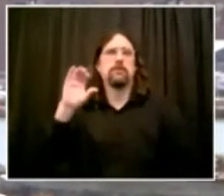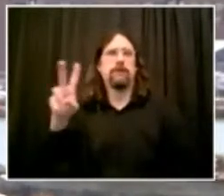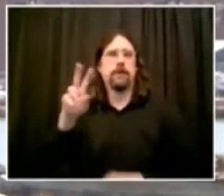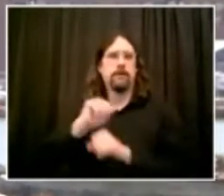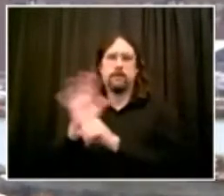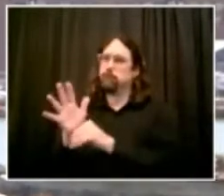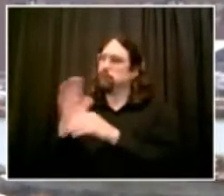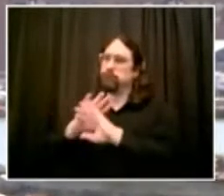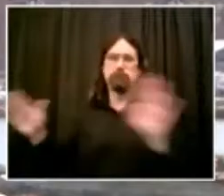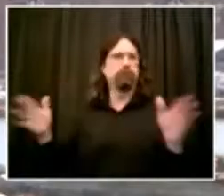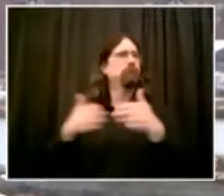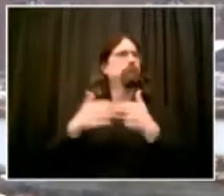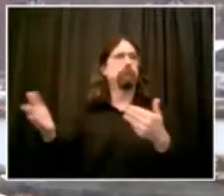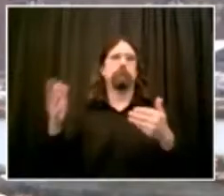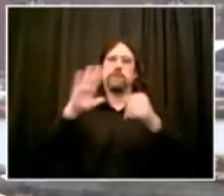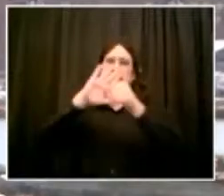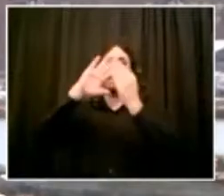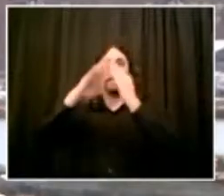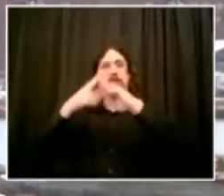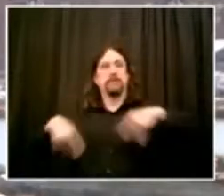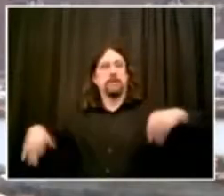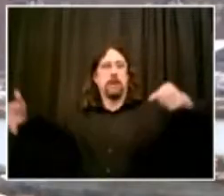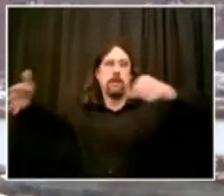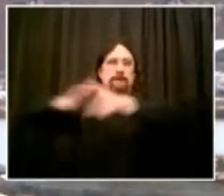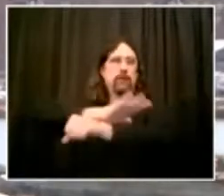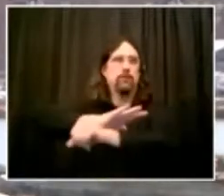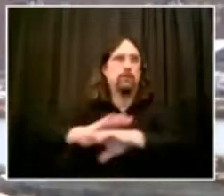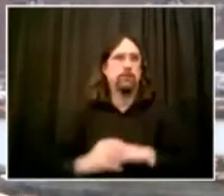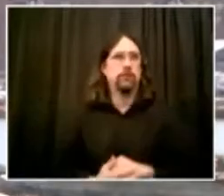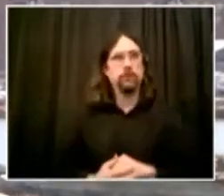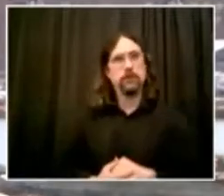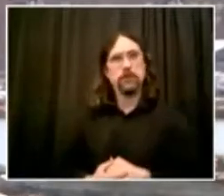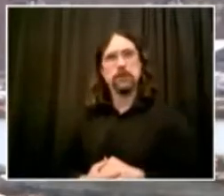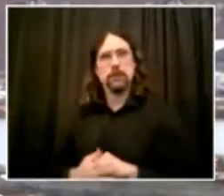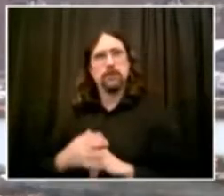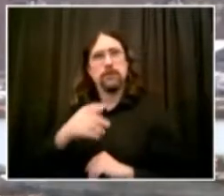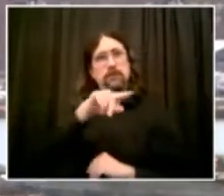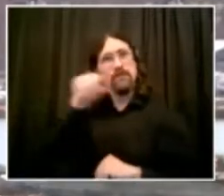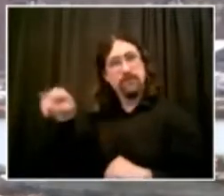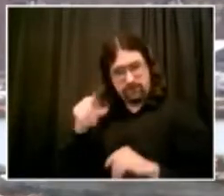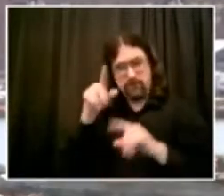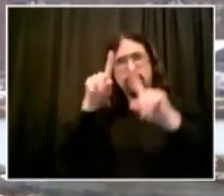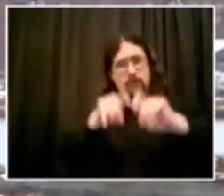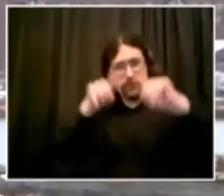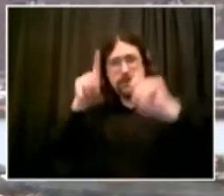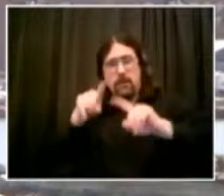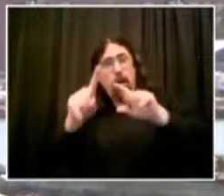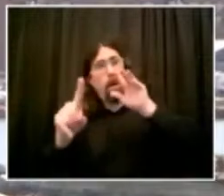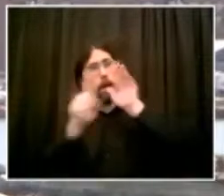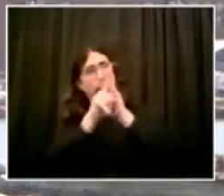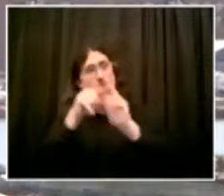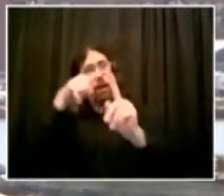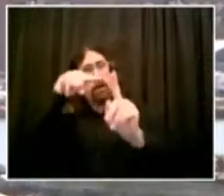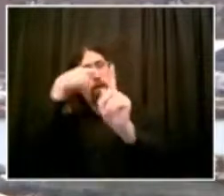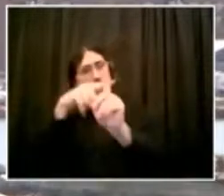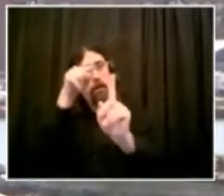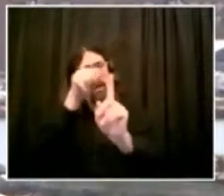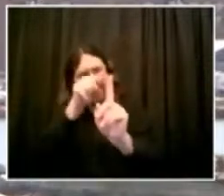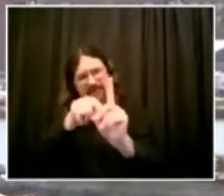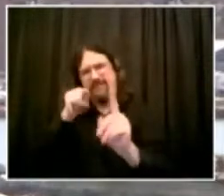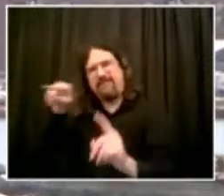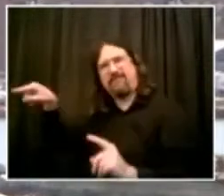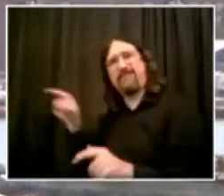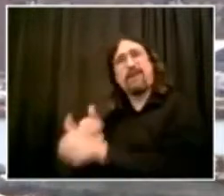been those close contacts, make sure they get tested, make sure they get support. So we're going to be really aggressive about fighting back